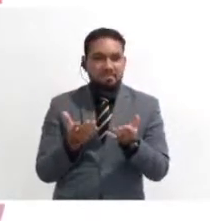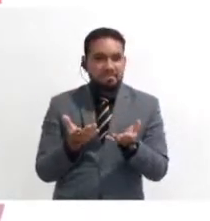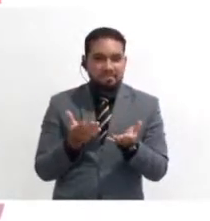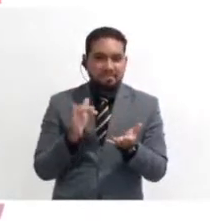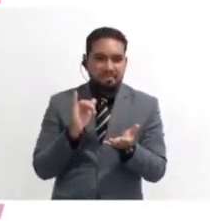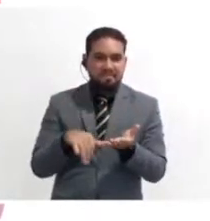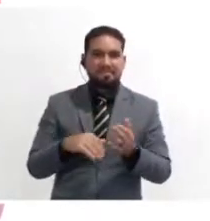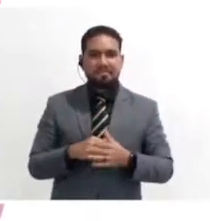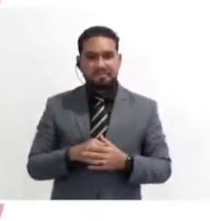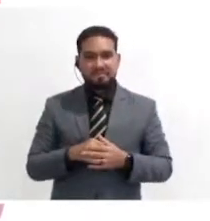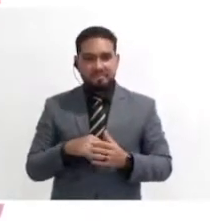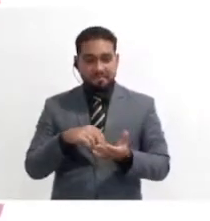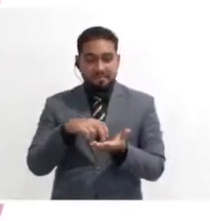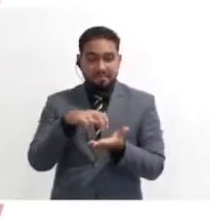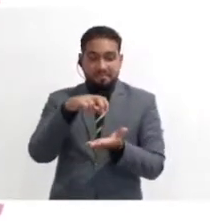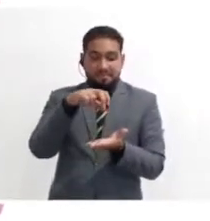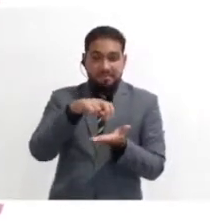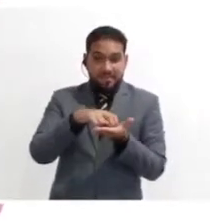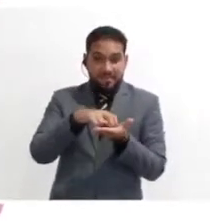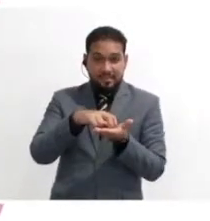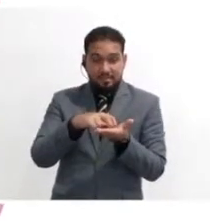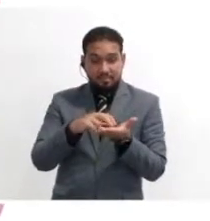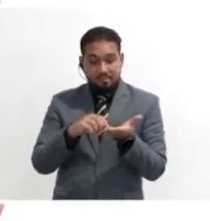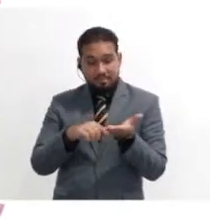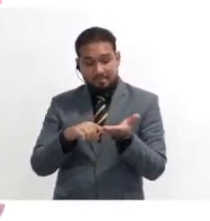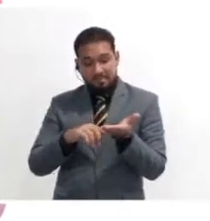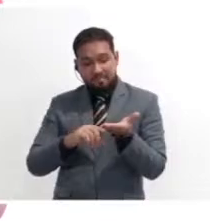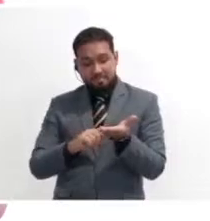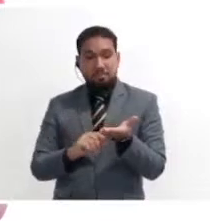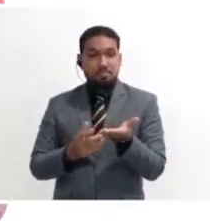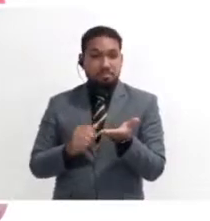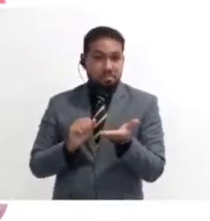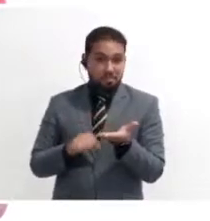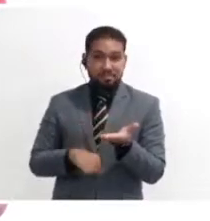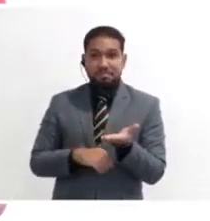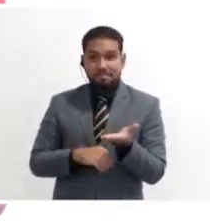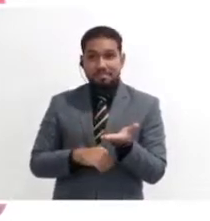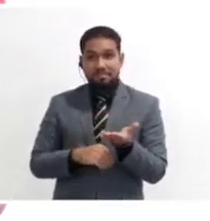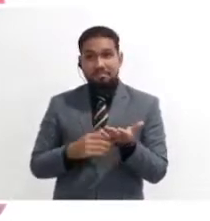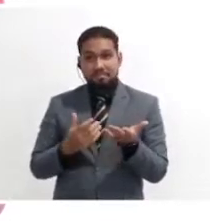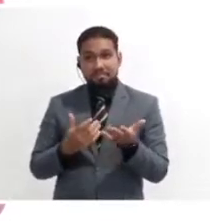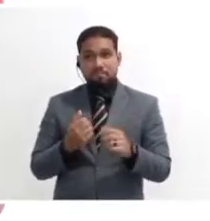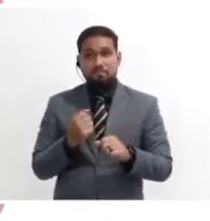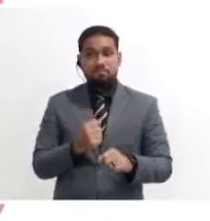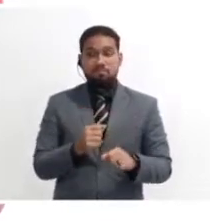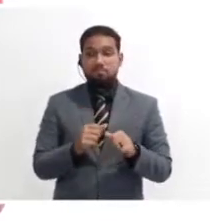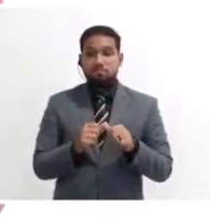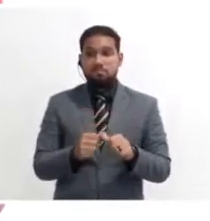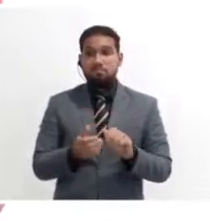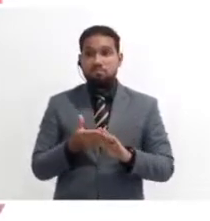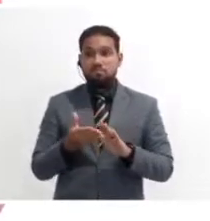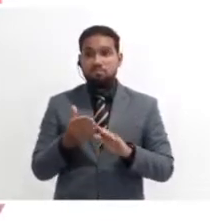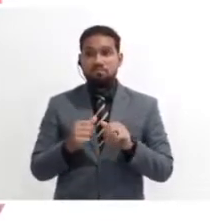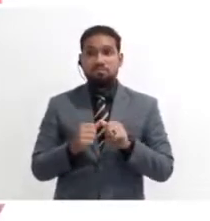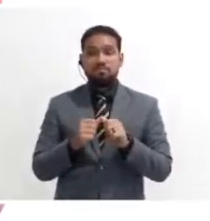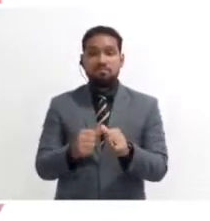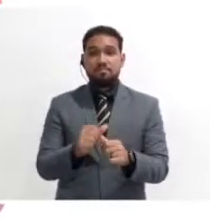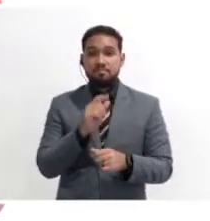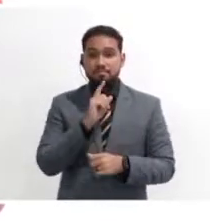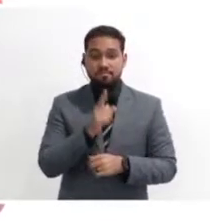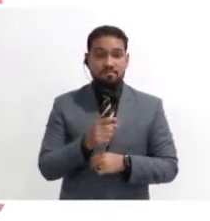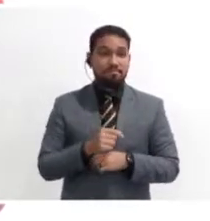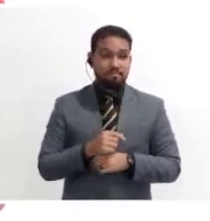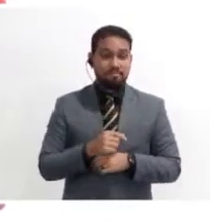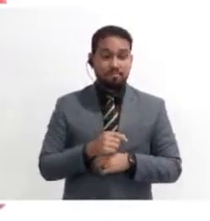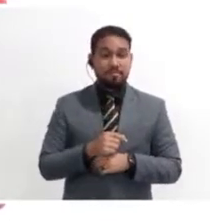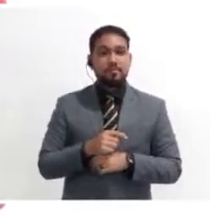package bond pad can be on the bottom where the chip is, so it offers a good thermal path. And you can imagine that